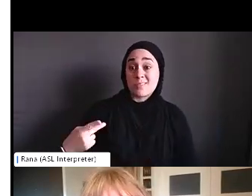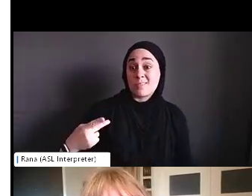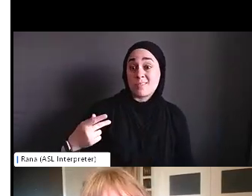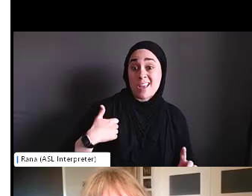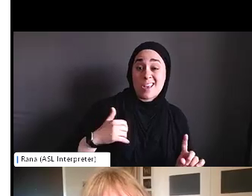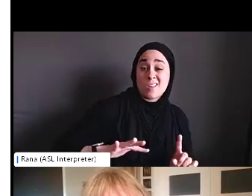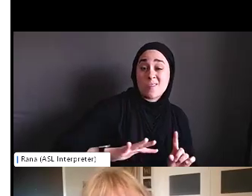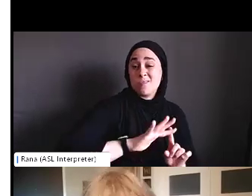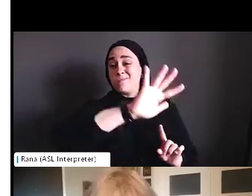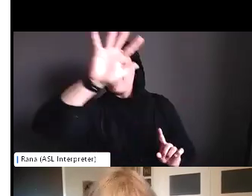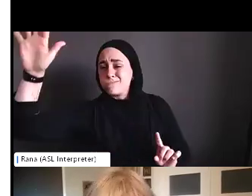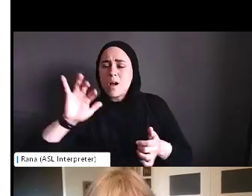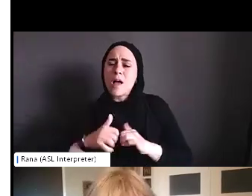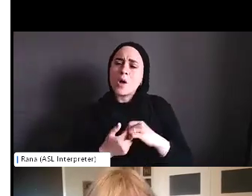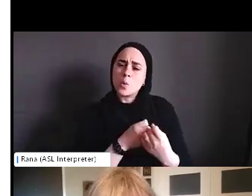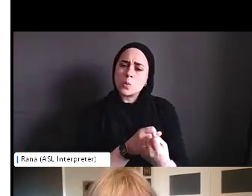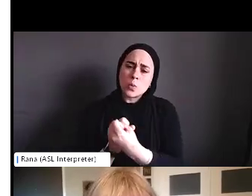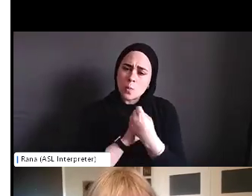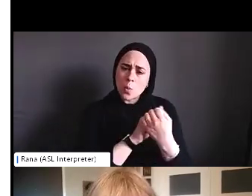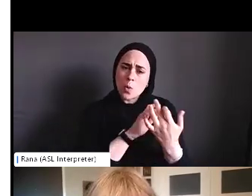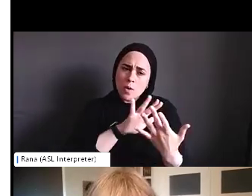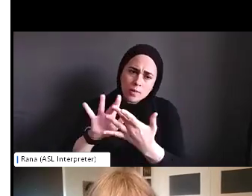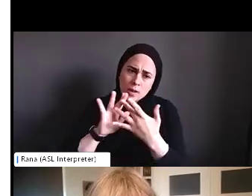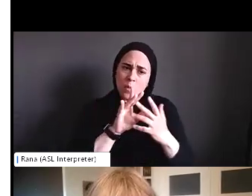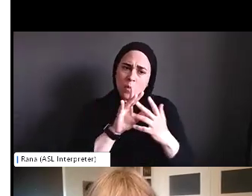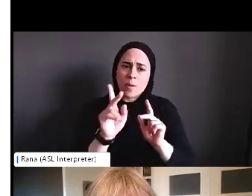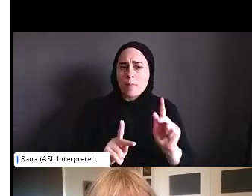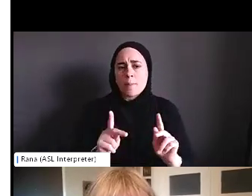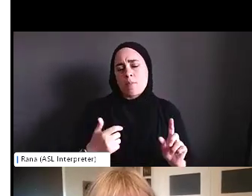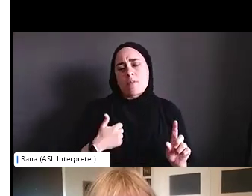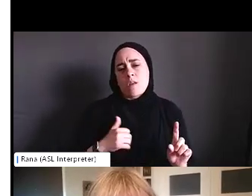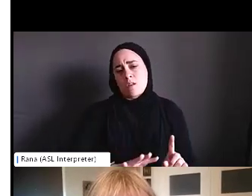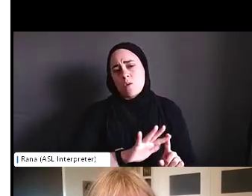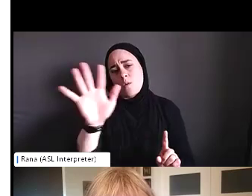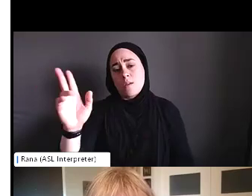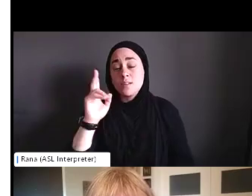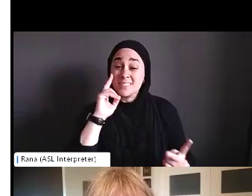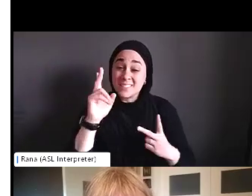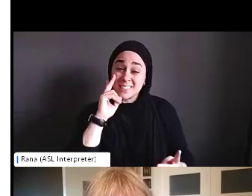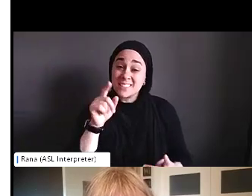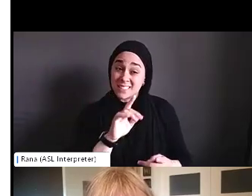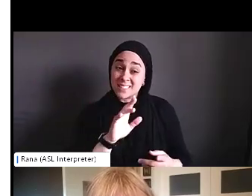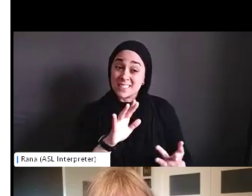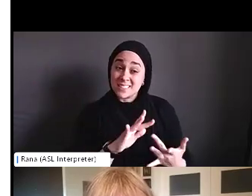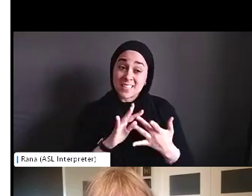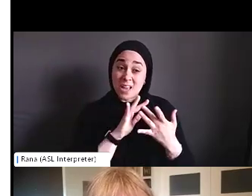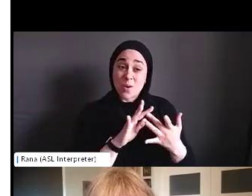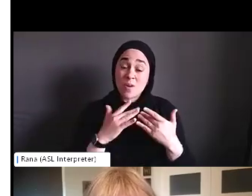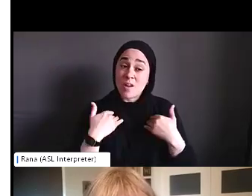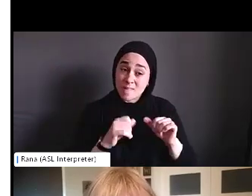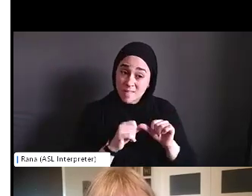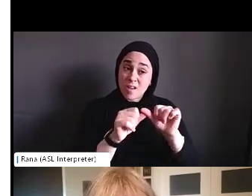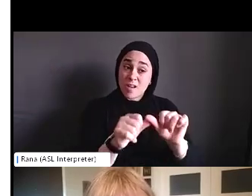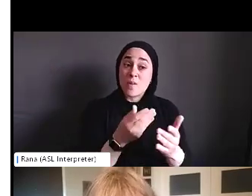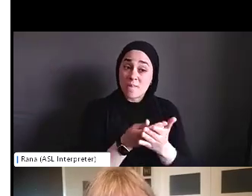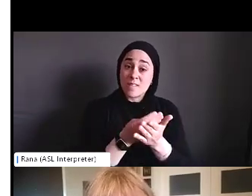networks for people all across the country, right? So you see how the networks that have ongoing funding have